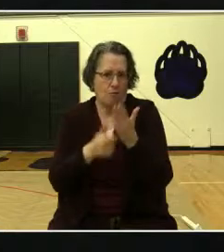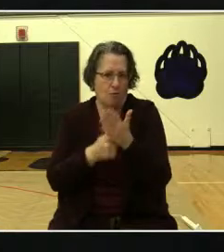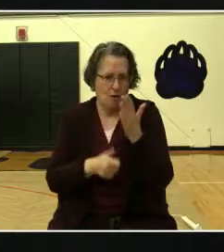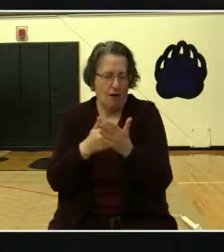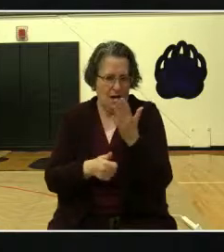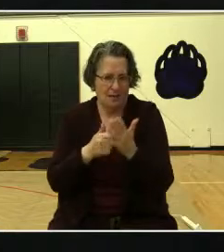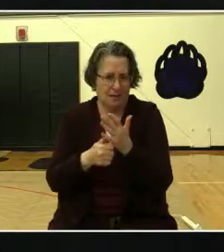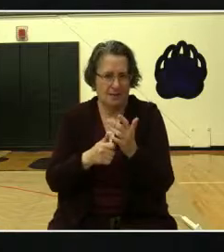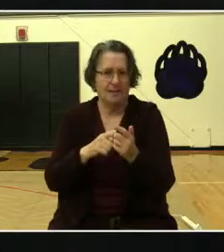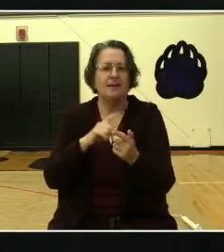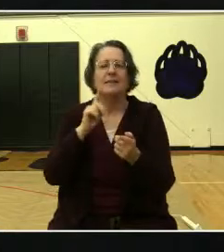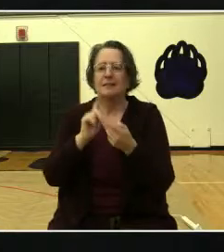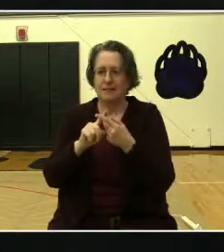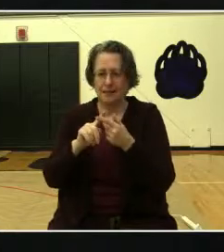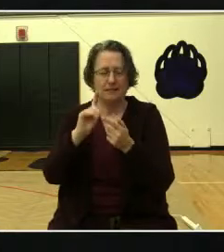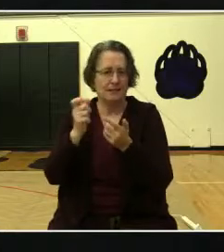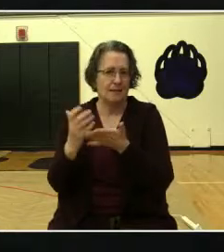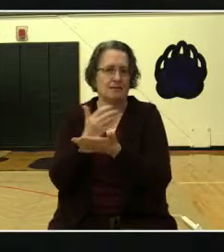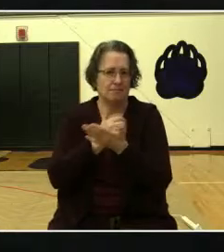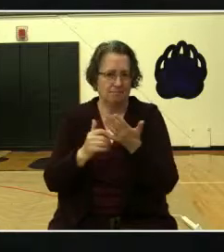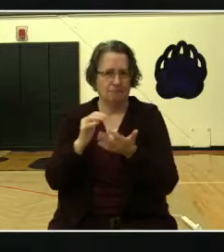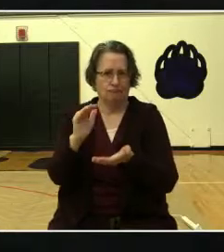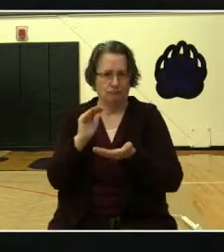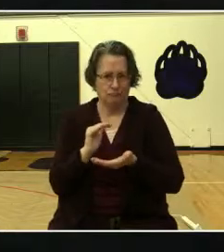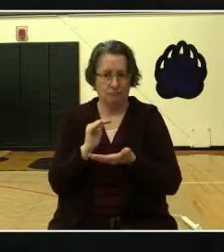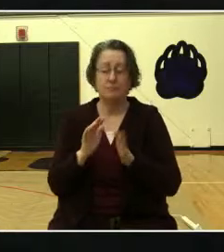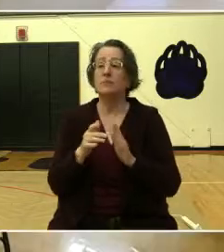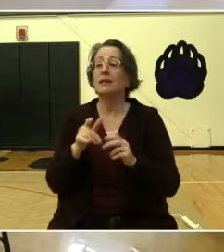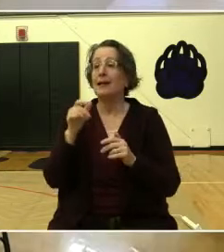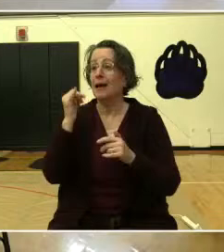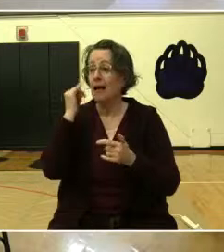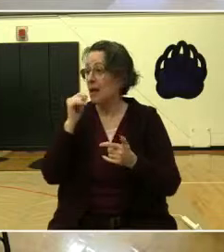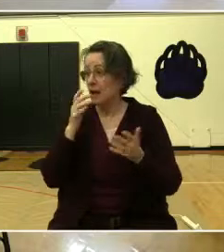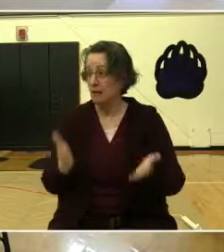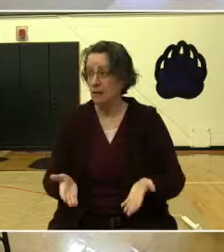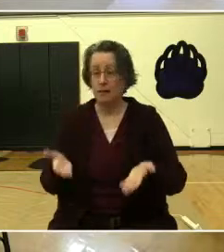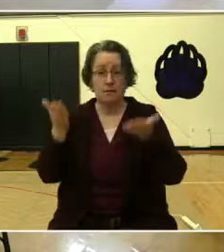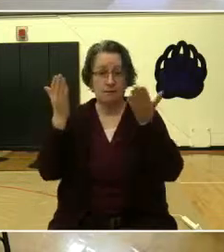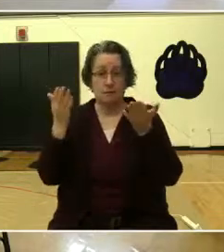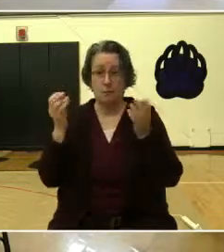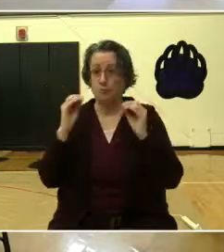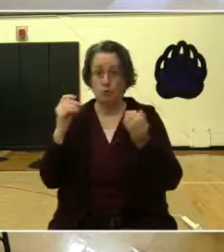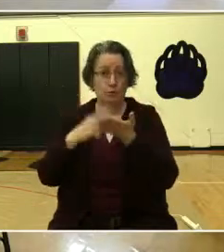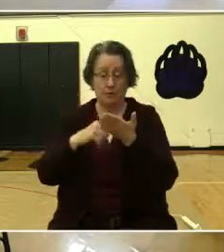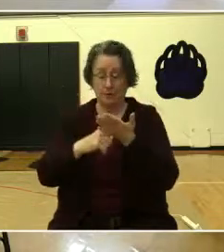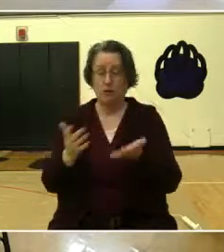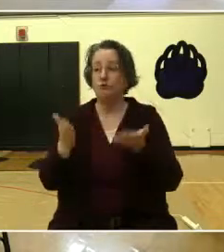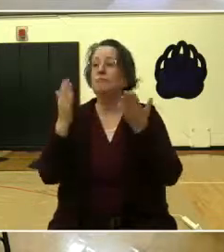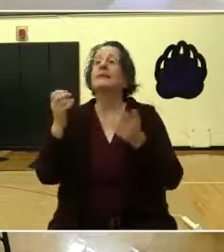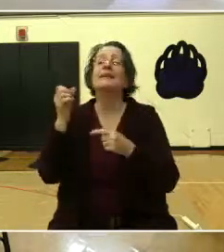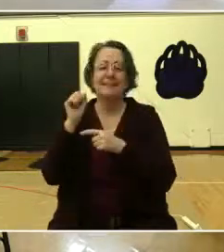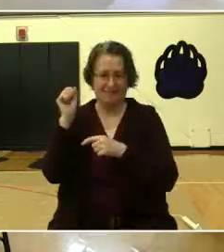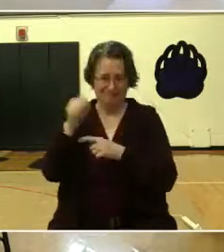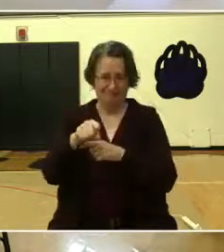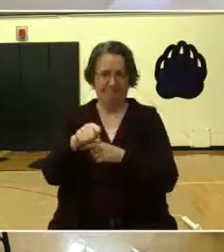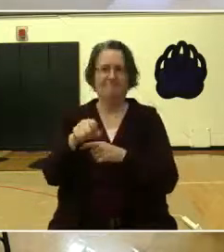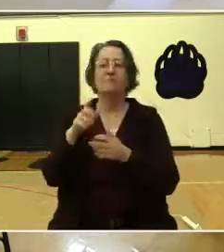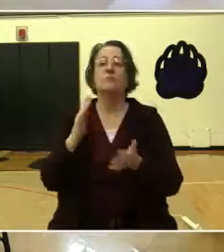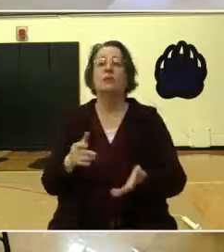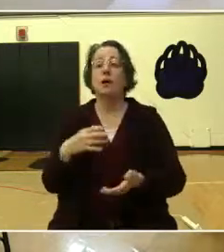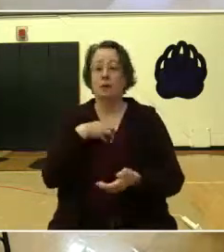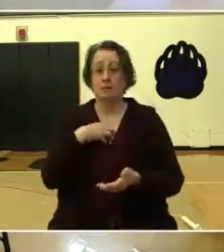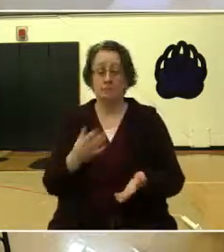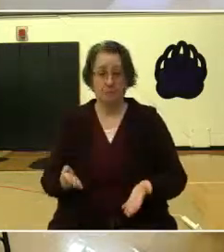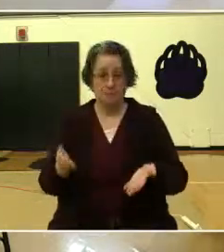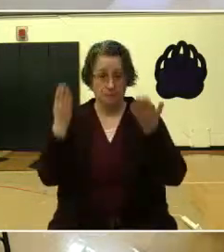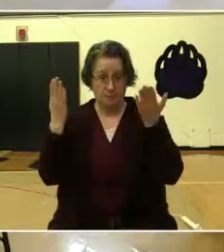discussion seeing none all those in favor please rise and say I thank you all those opposed please rise